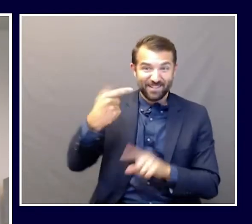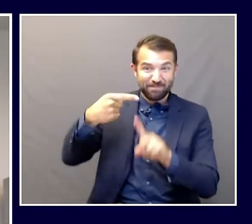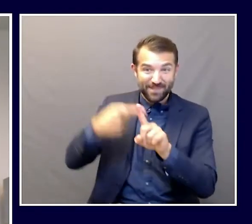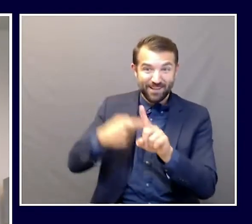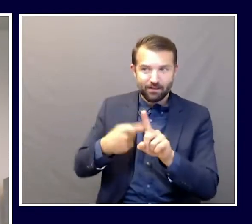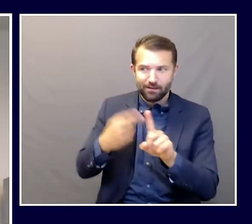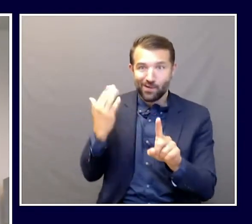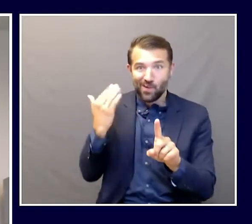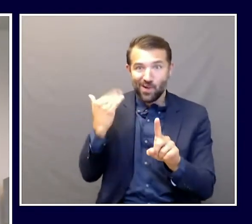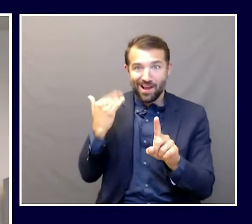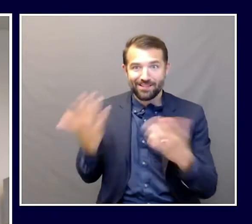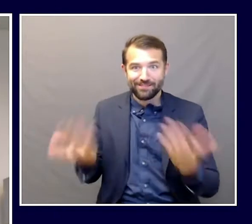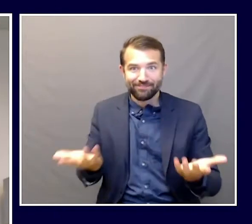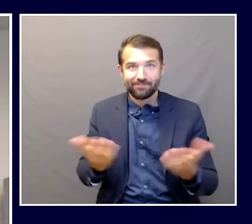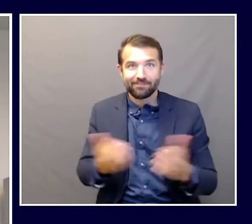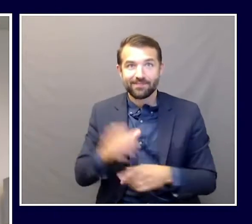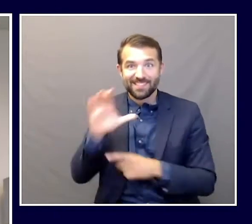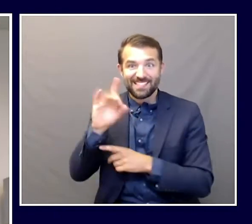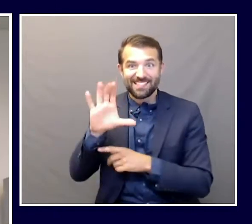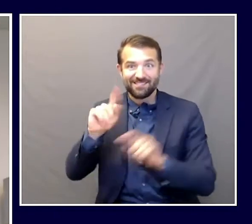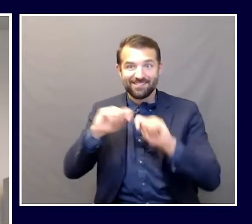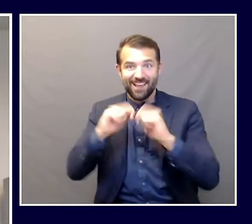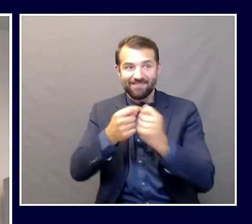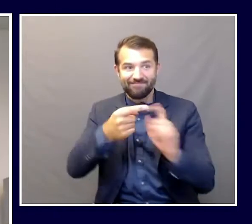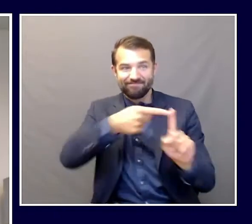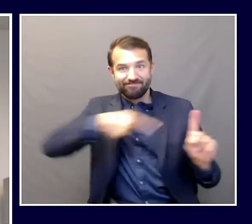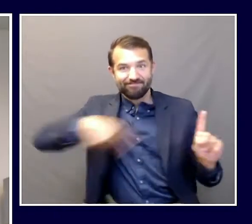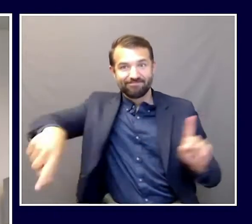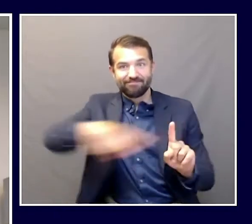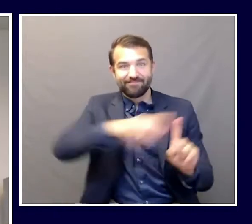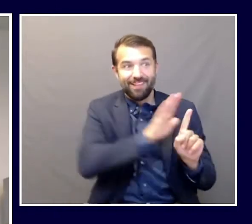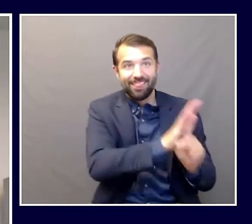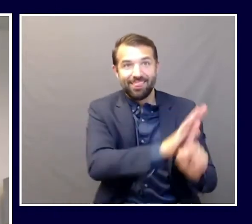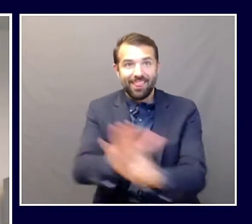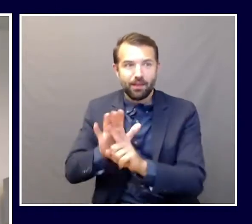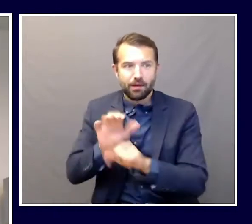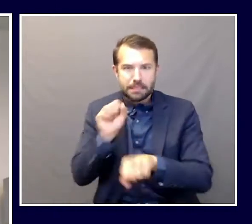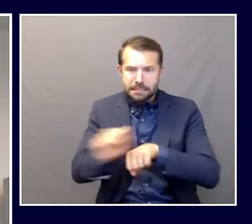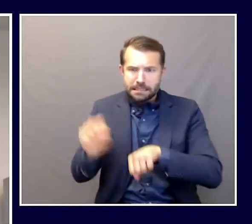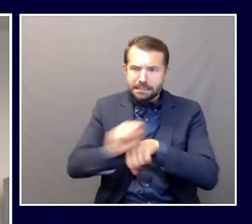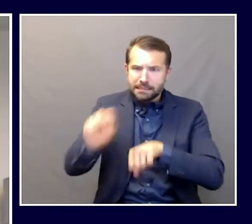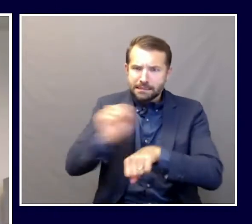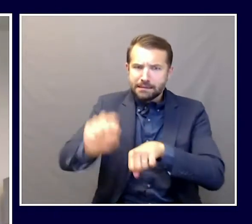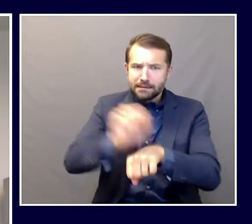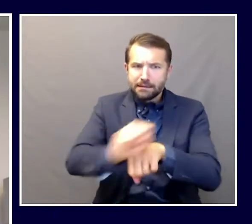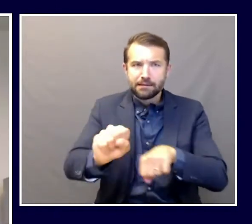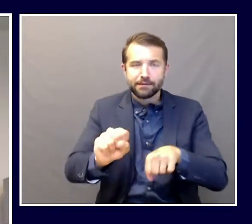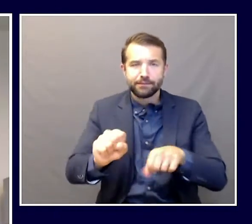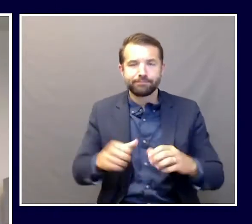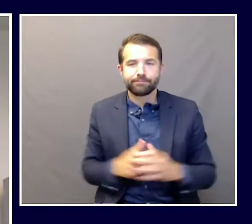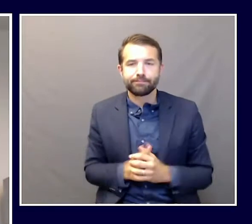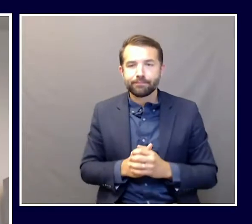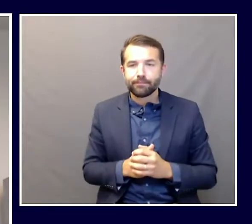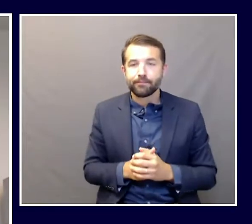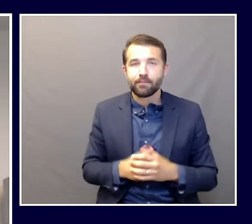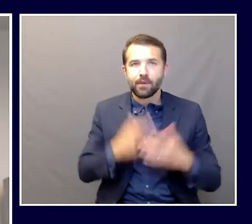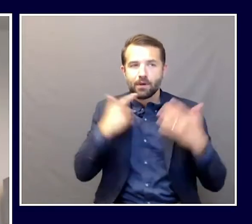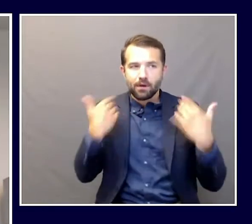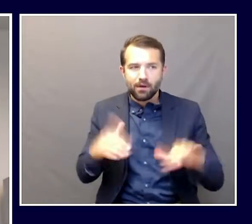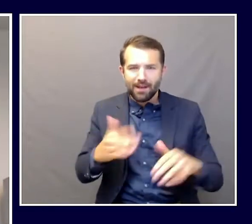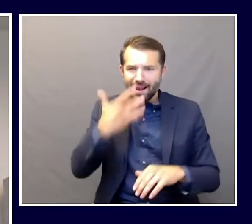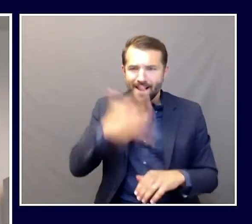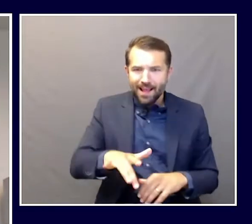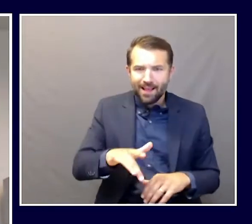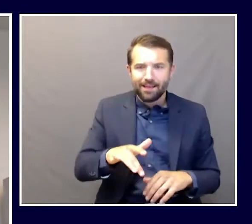work that the entire team at the Maine CDC has done. I have had the privilege and the honor of standing on